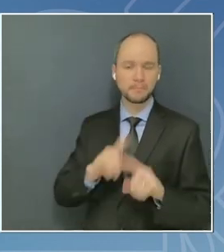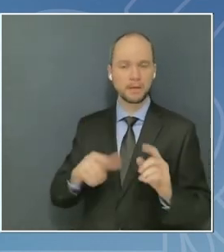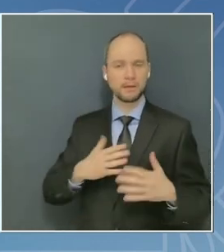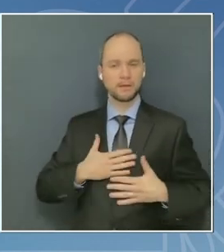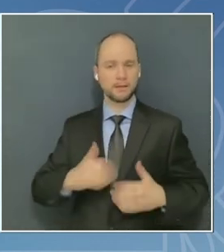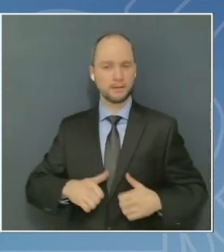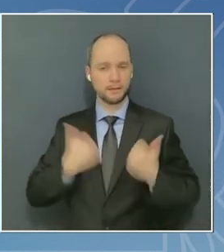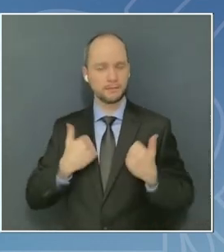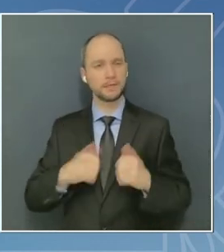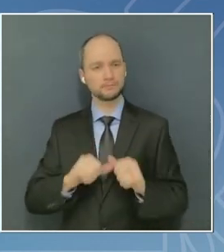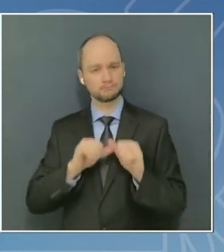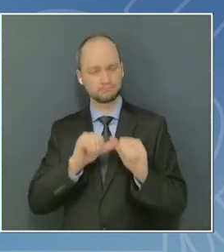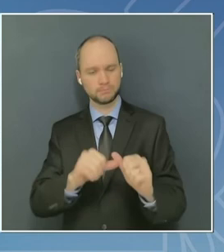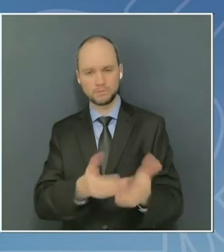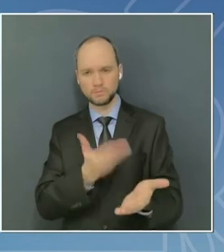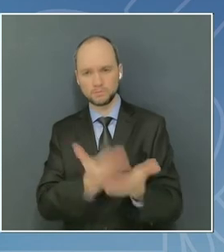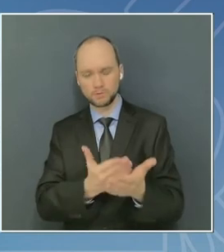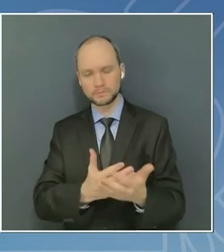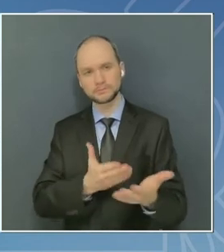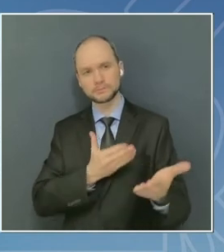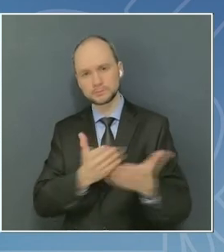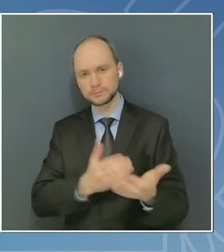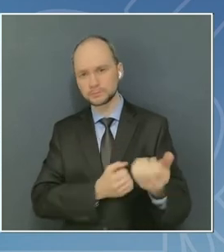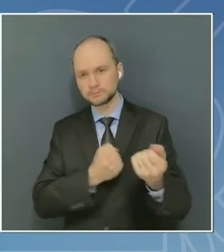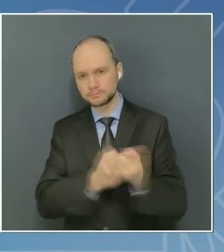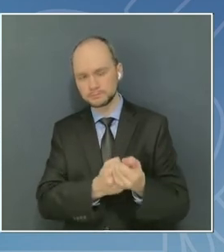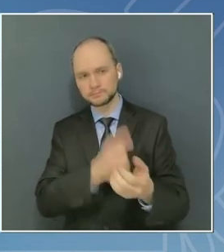with pride in my background.